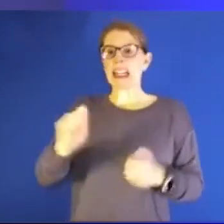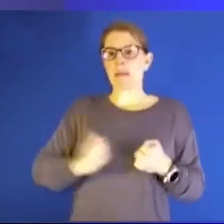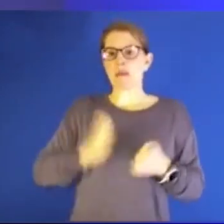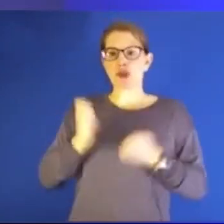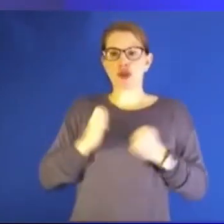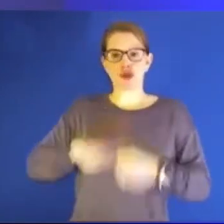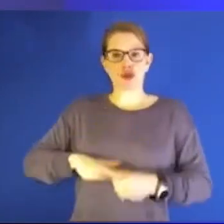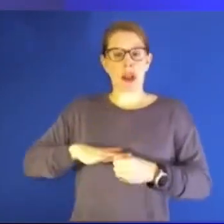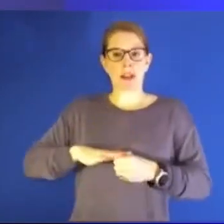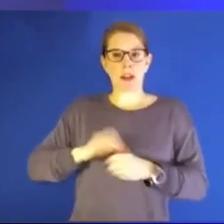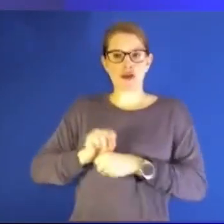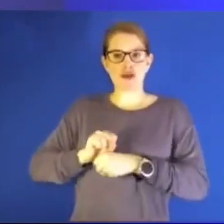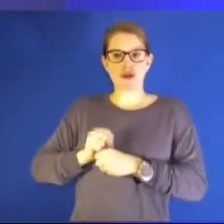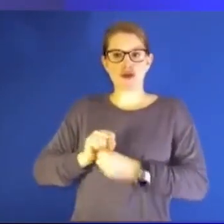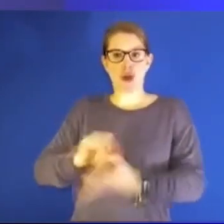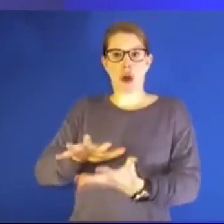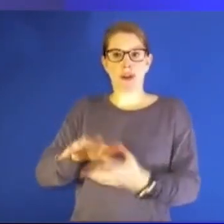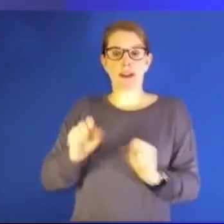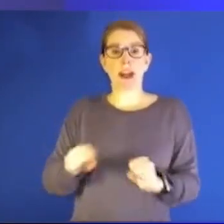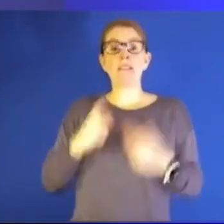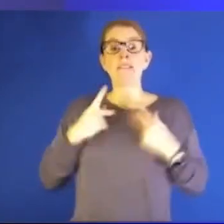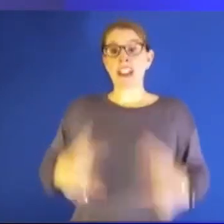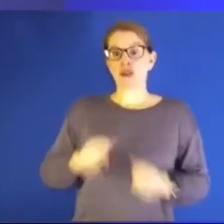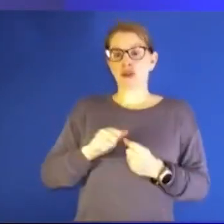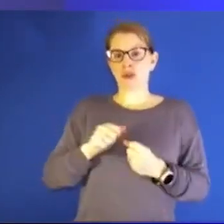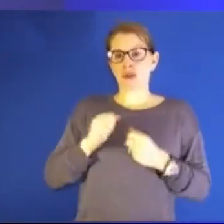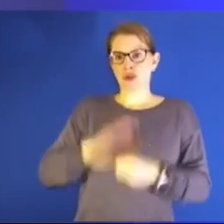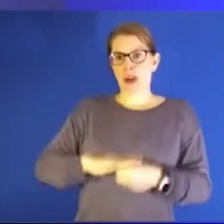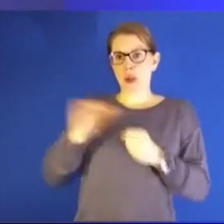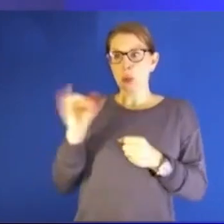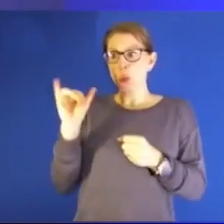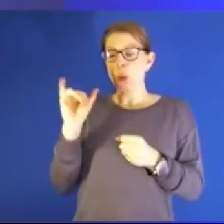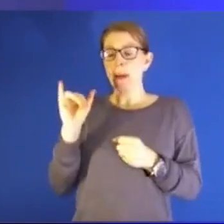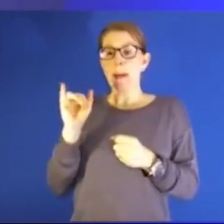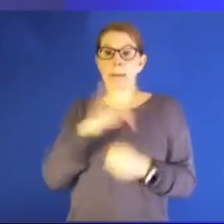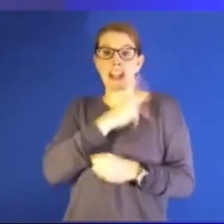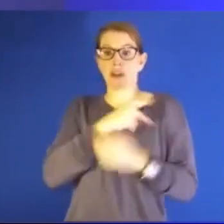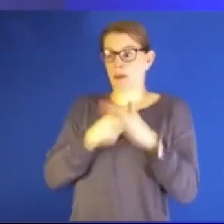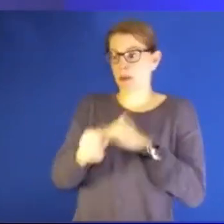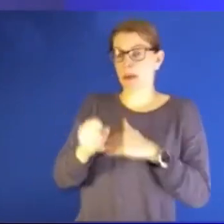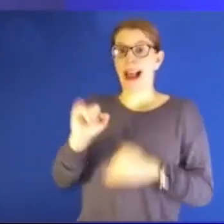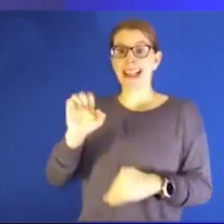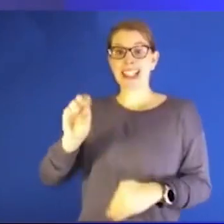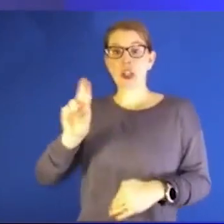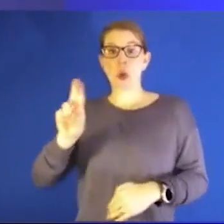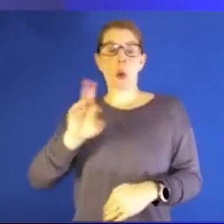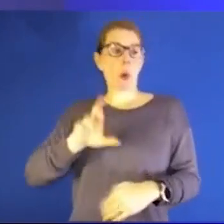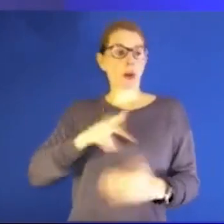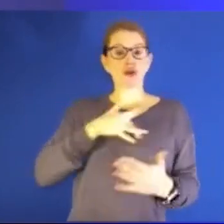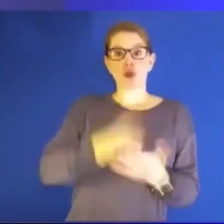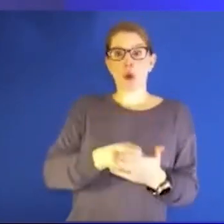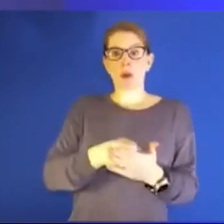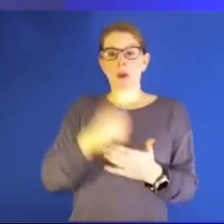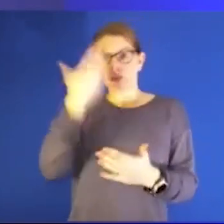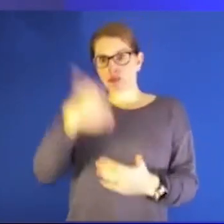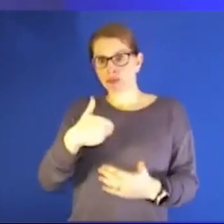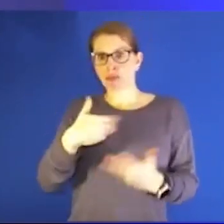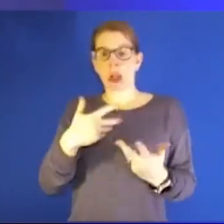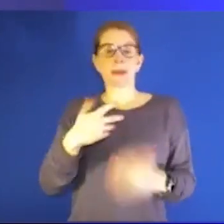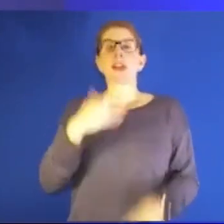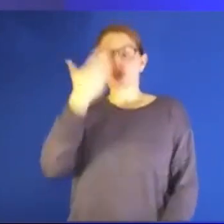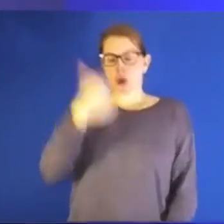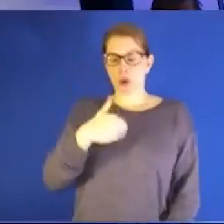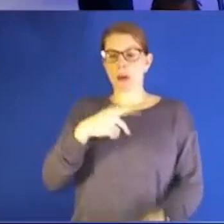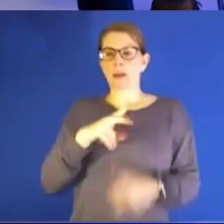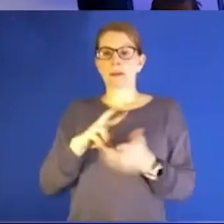cause it. Physical stressors as well. Patients who are in the ICU, patients who have stroke, any of these sorts of things can lead to